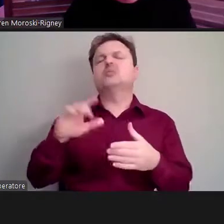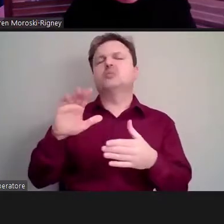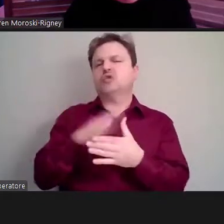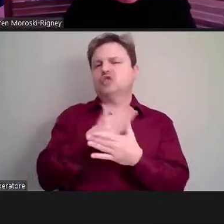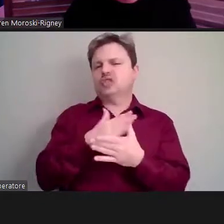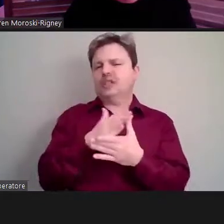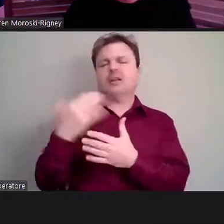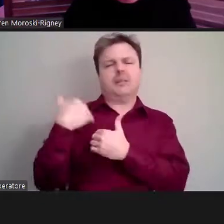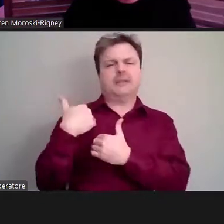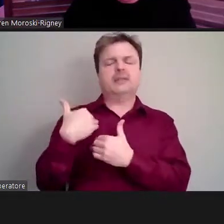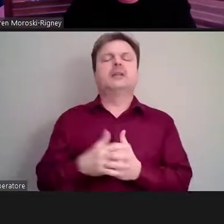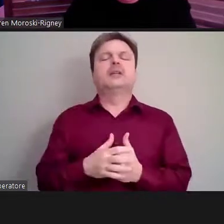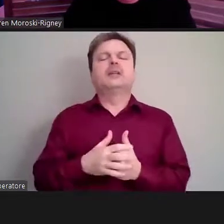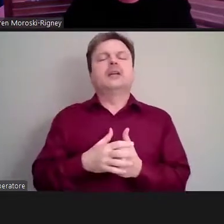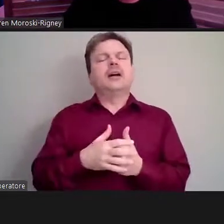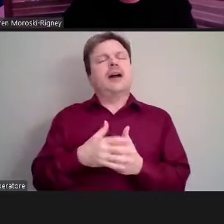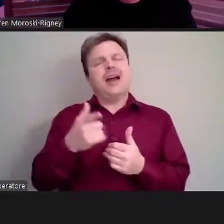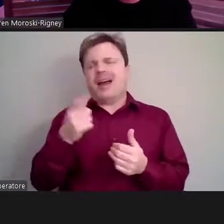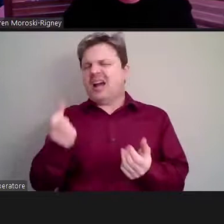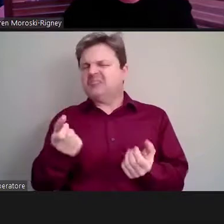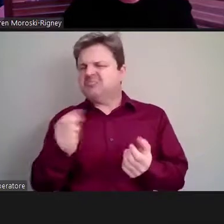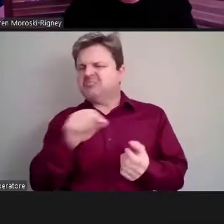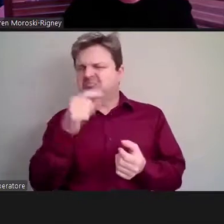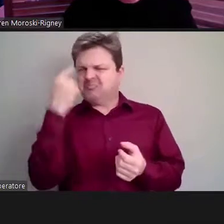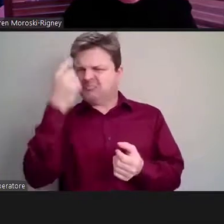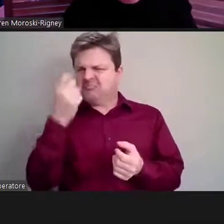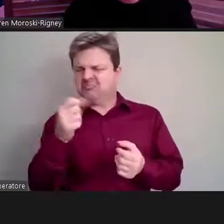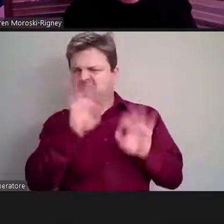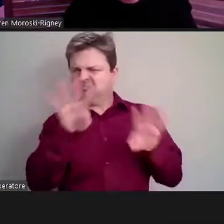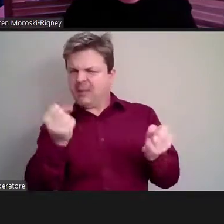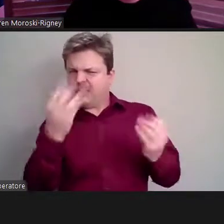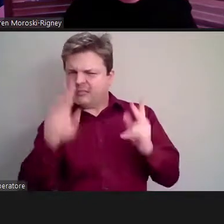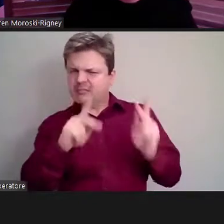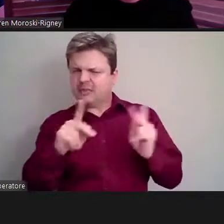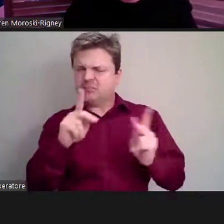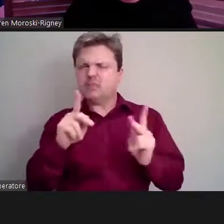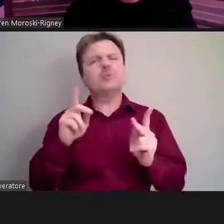And I don't know how many folks were actually at the talk on,